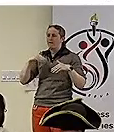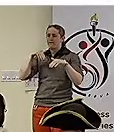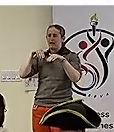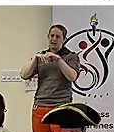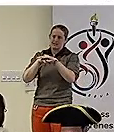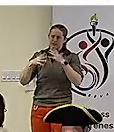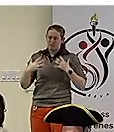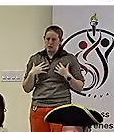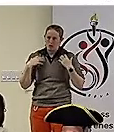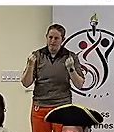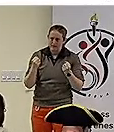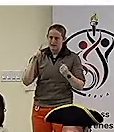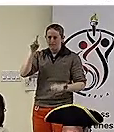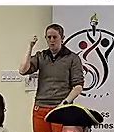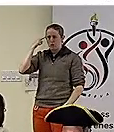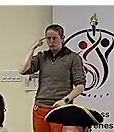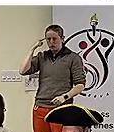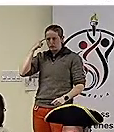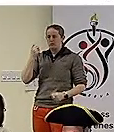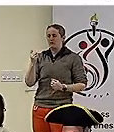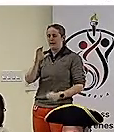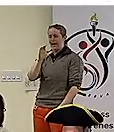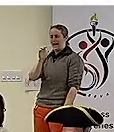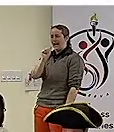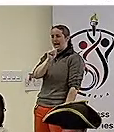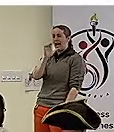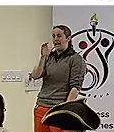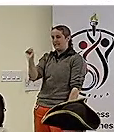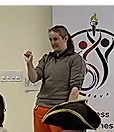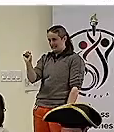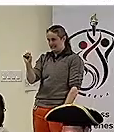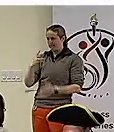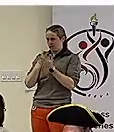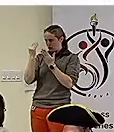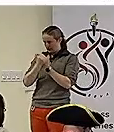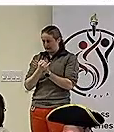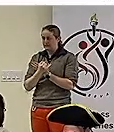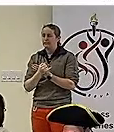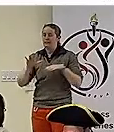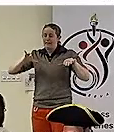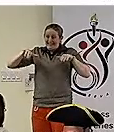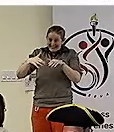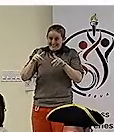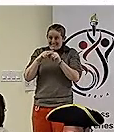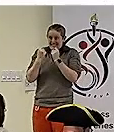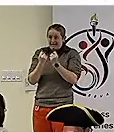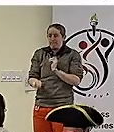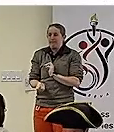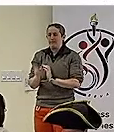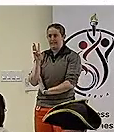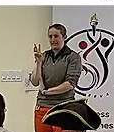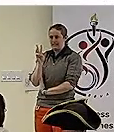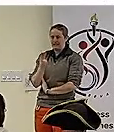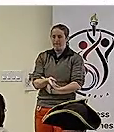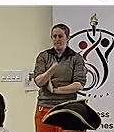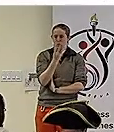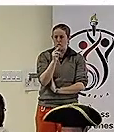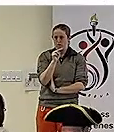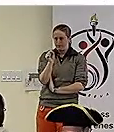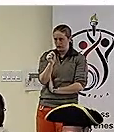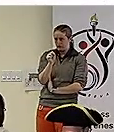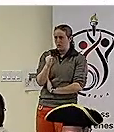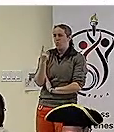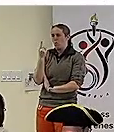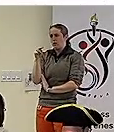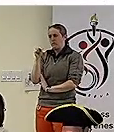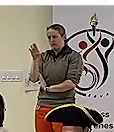Confident Employers, or ACE project. We're now a team of 6, 4 in Nova Scotia, 1 in New Brunswick, 1 in Newfoundland,